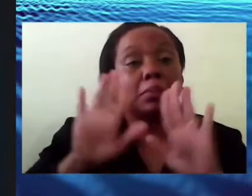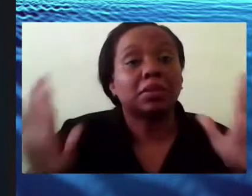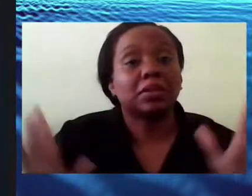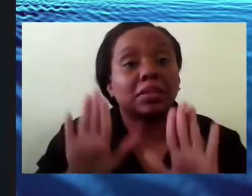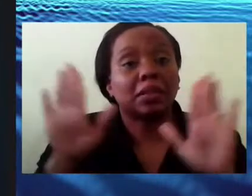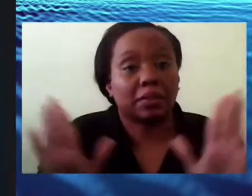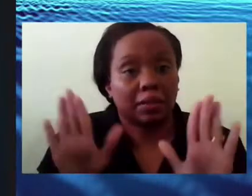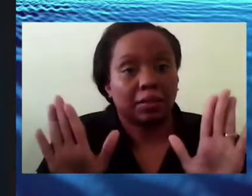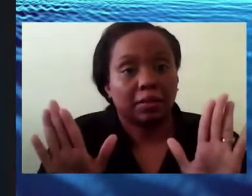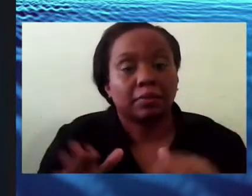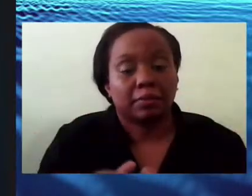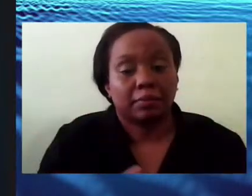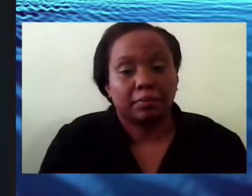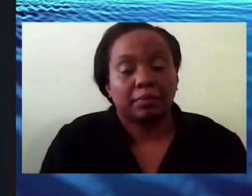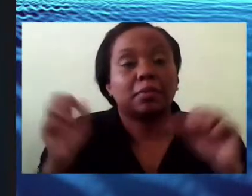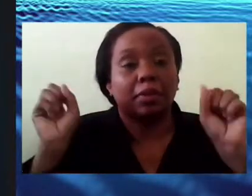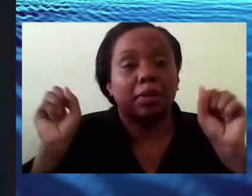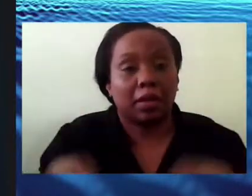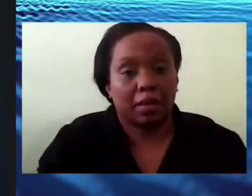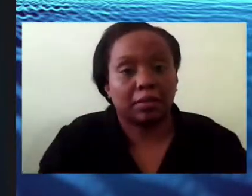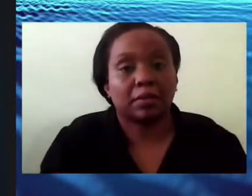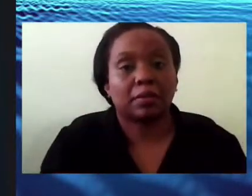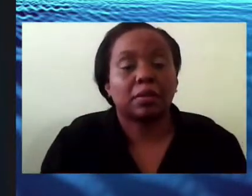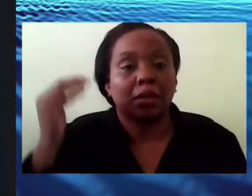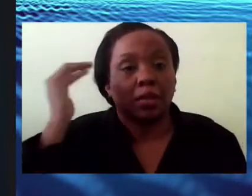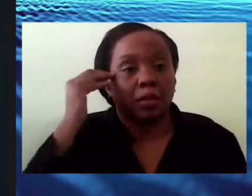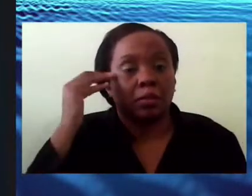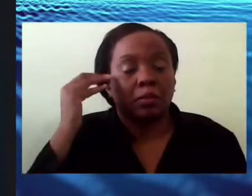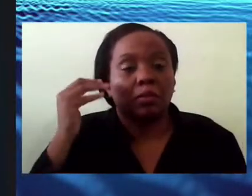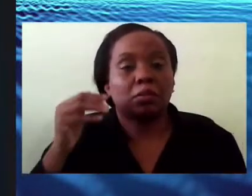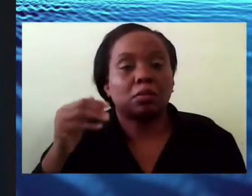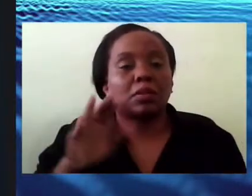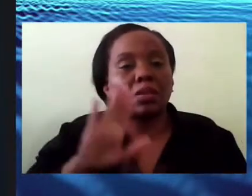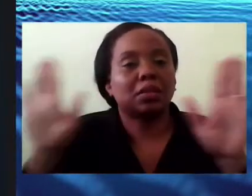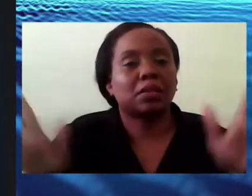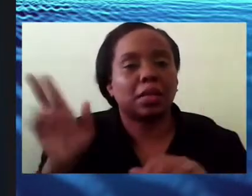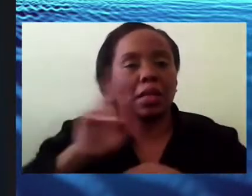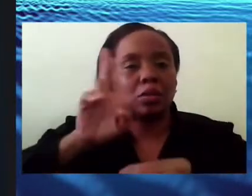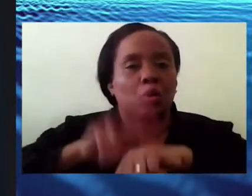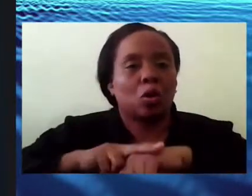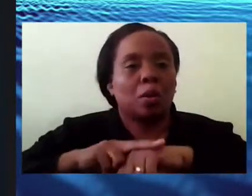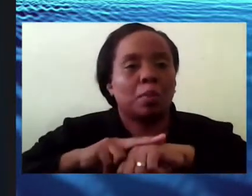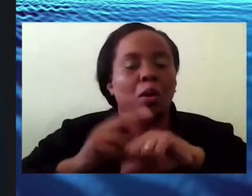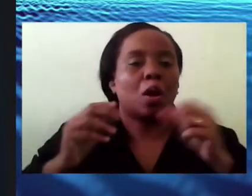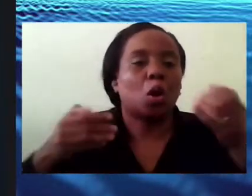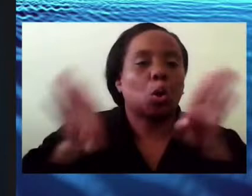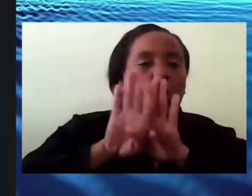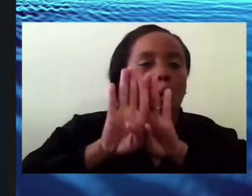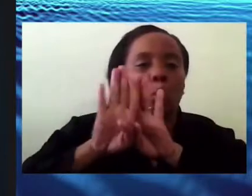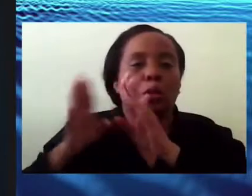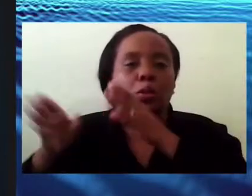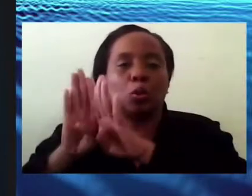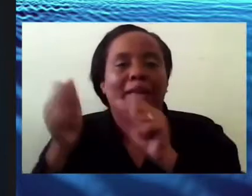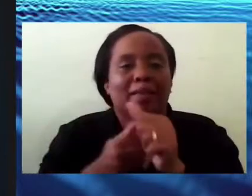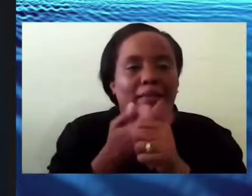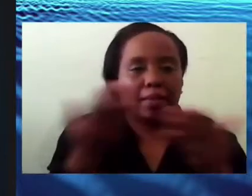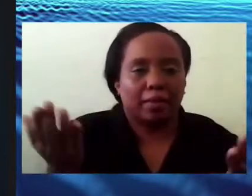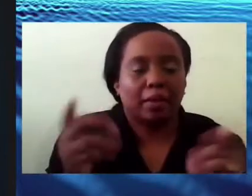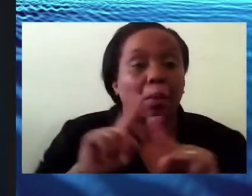residential or otherwise. So we know that Sunday is usually the shutdown day under our COVID directives, this Sunday, you are